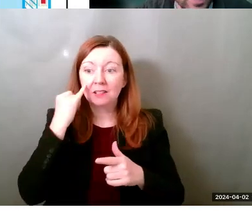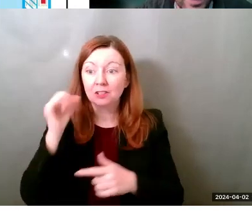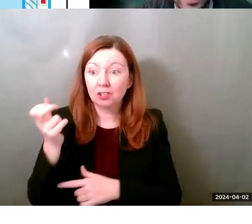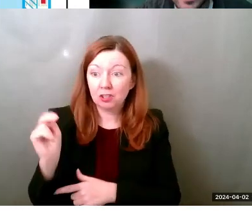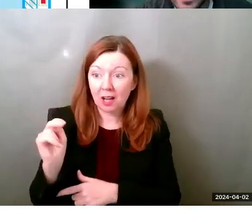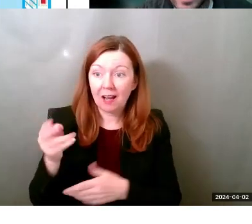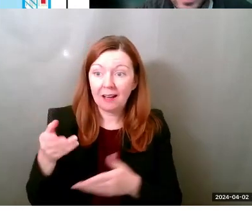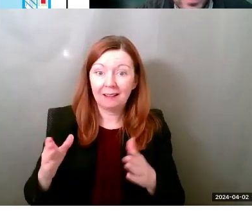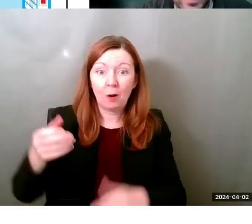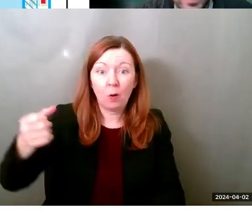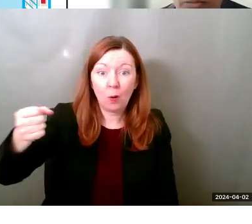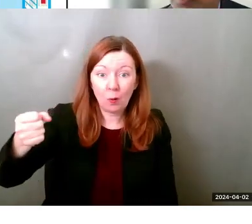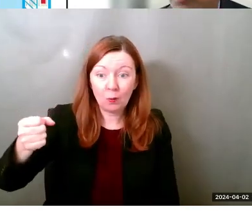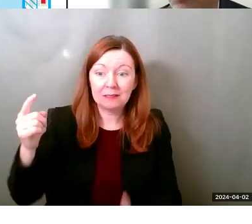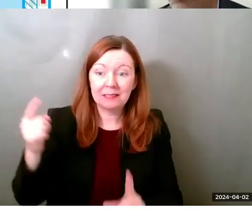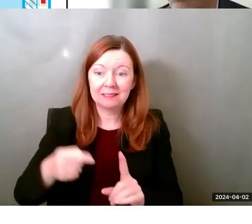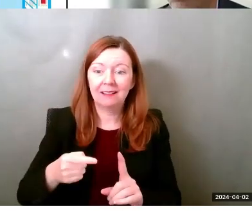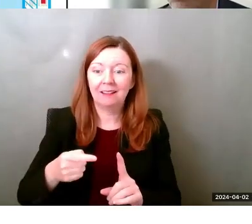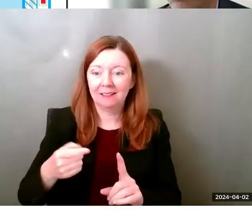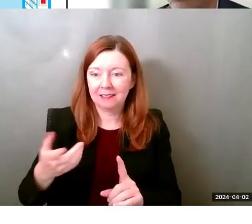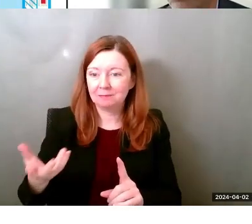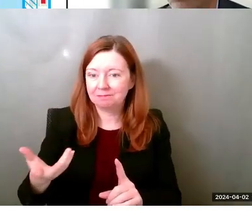allow, hold in terms of kind of